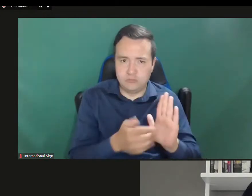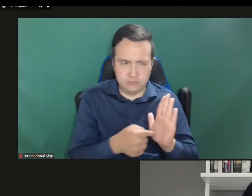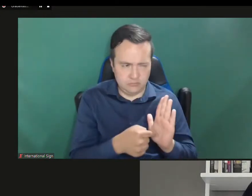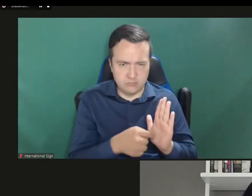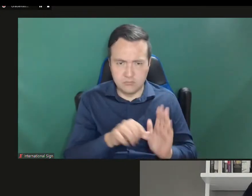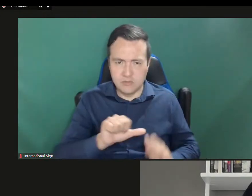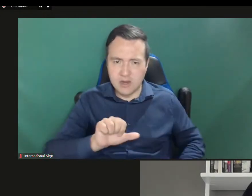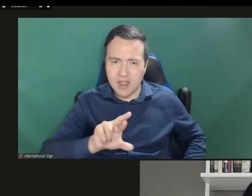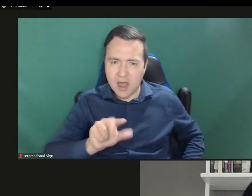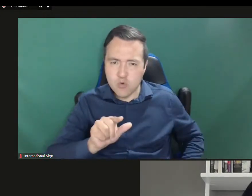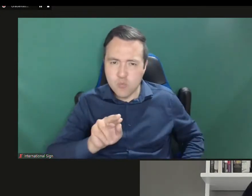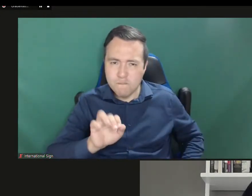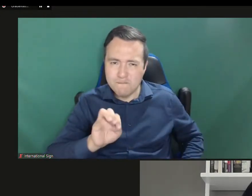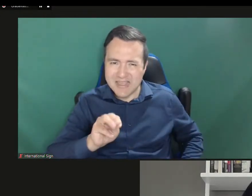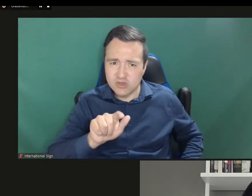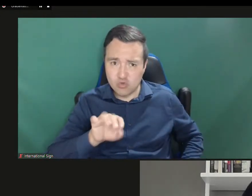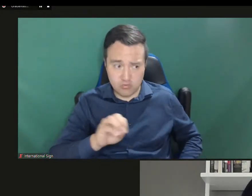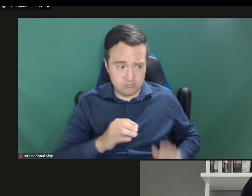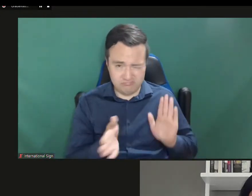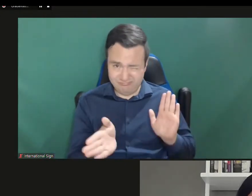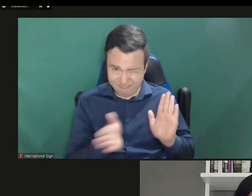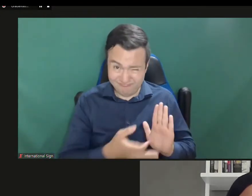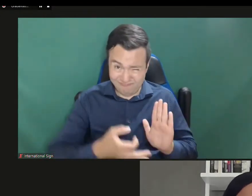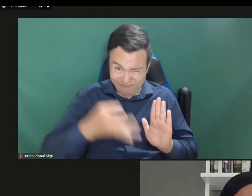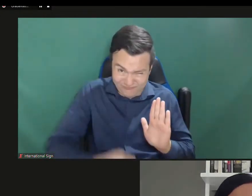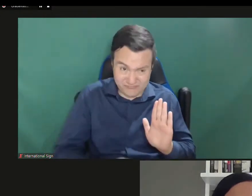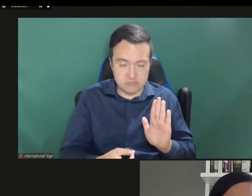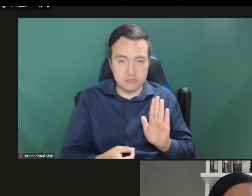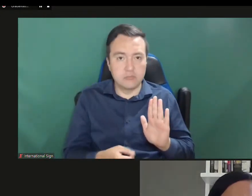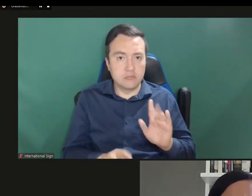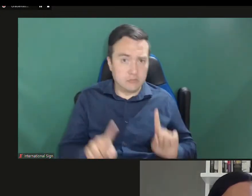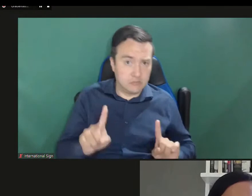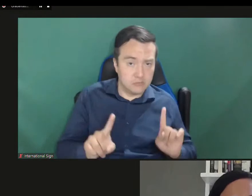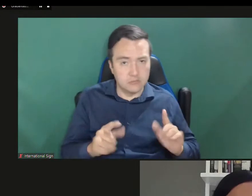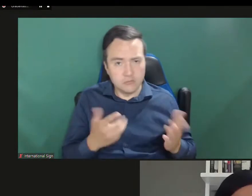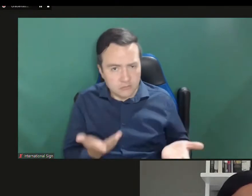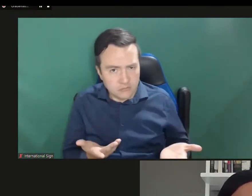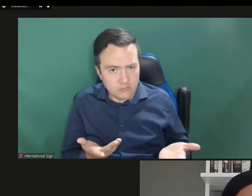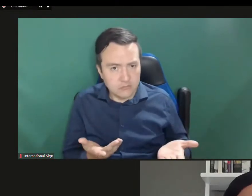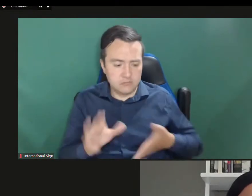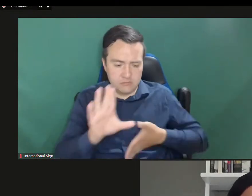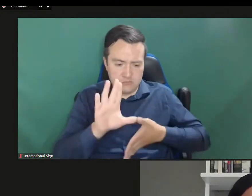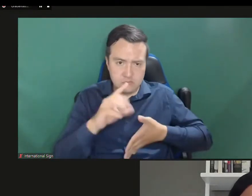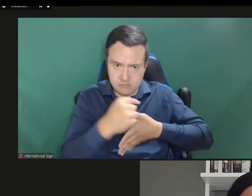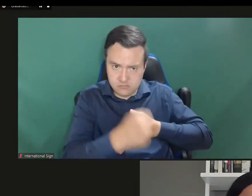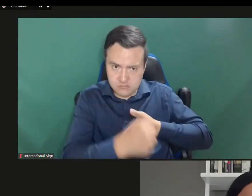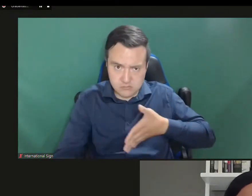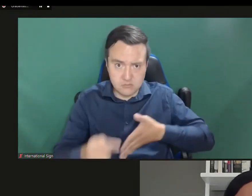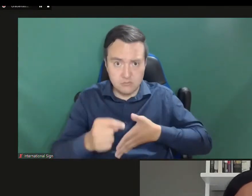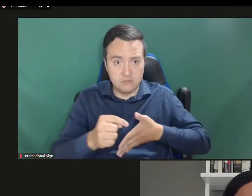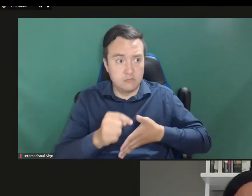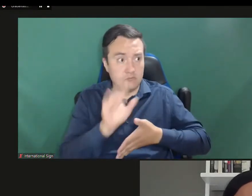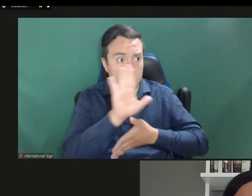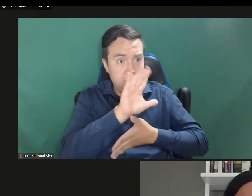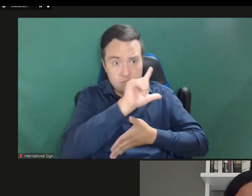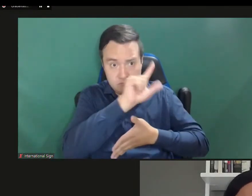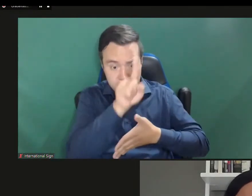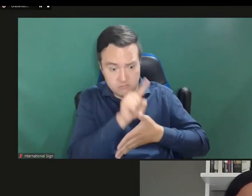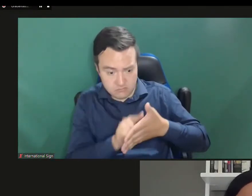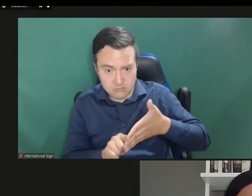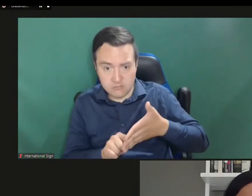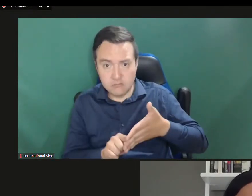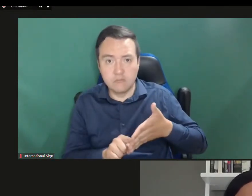smoke screen. For example, bringing these measures into line with the World Trade Organization